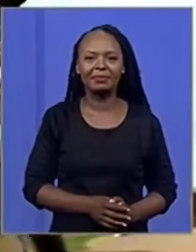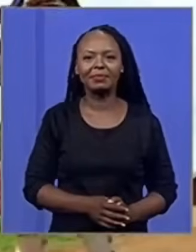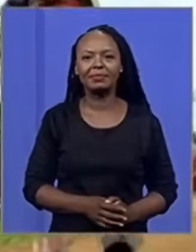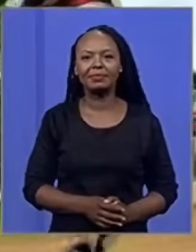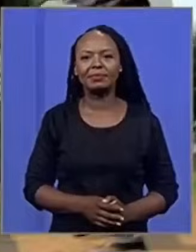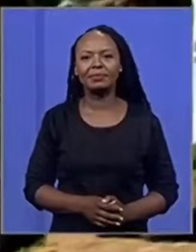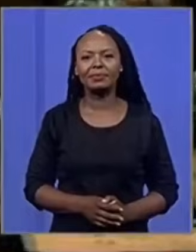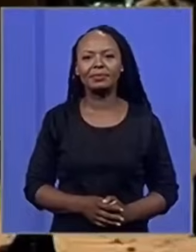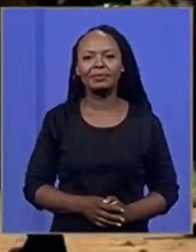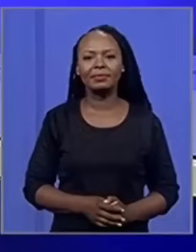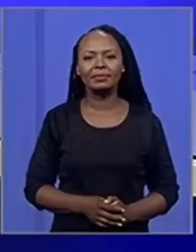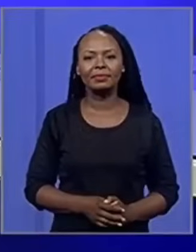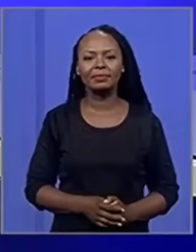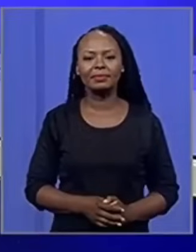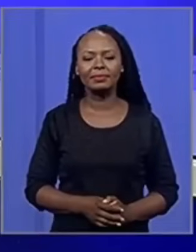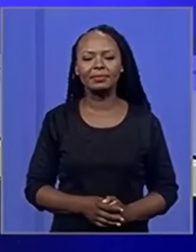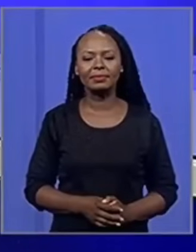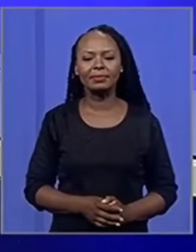Makapanstad.